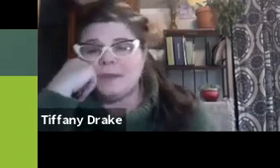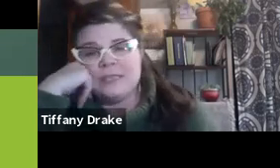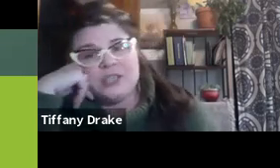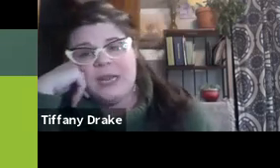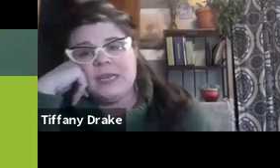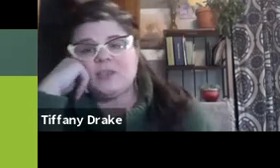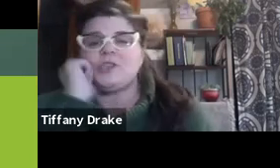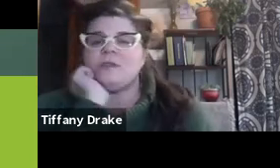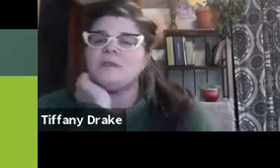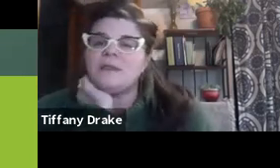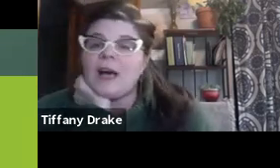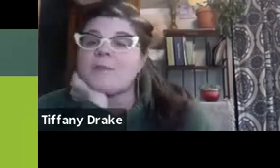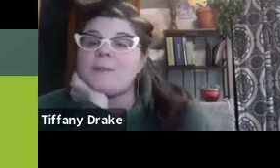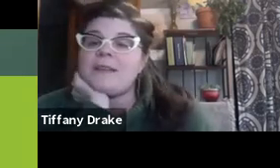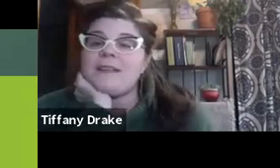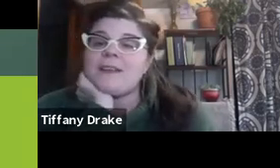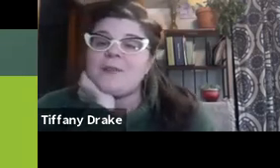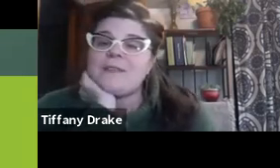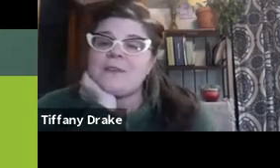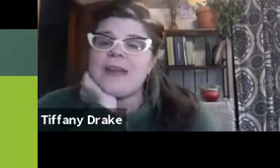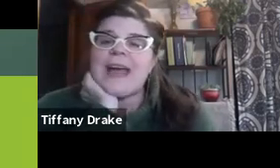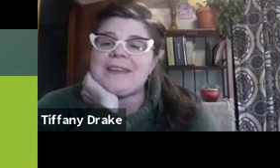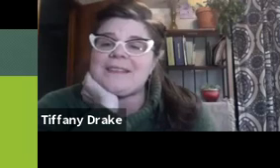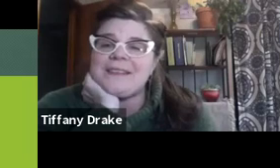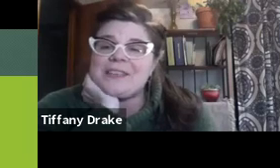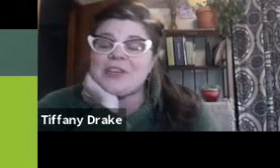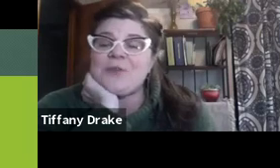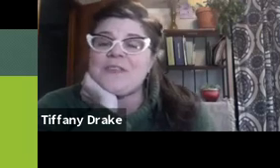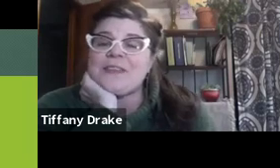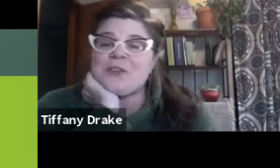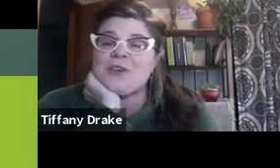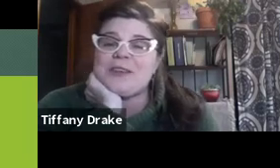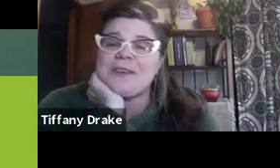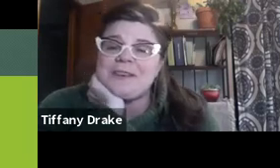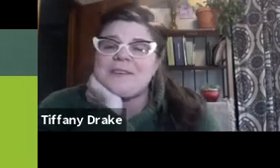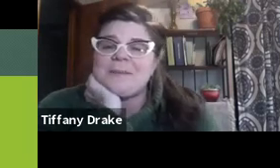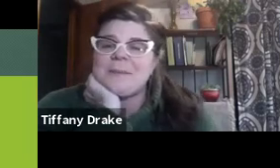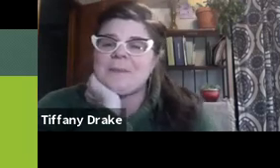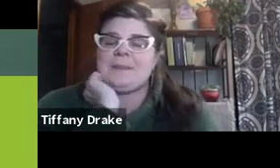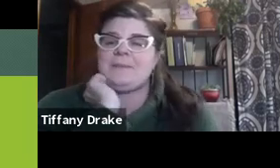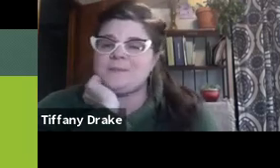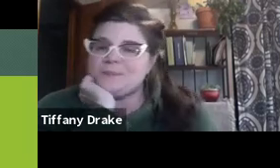overwhelmed change. Optimistic, oh, that's so nice. Toasty is good.